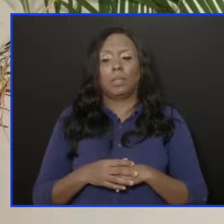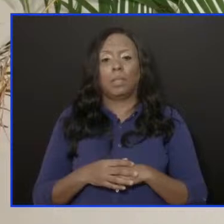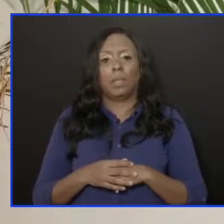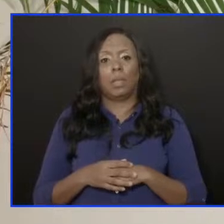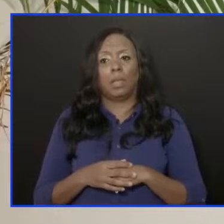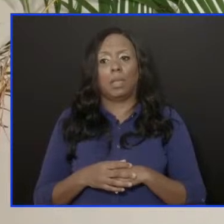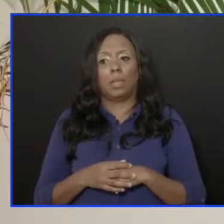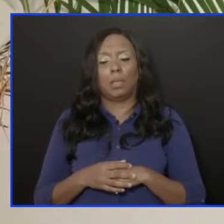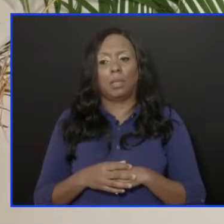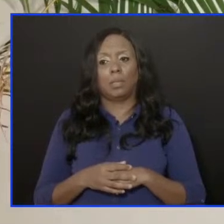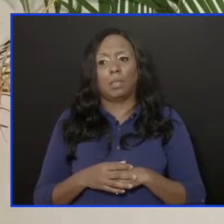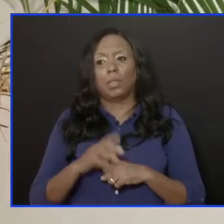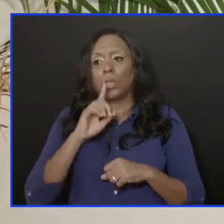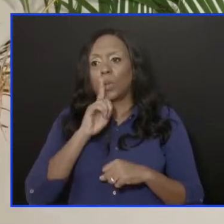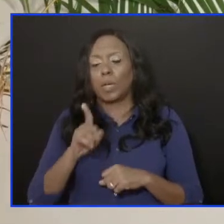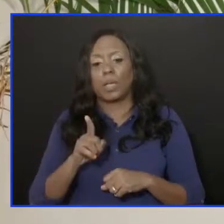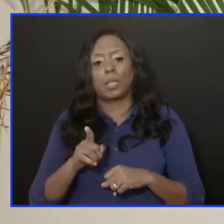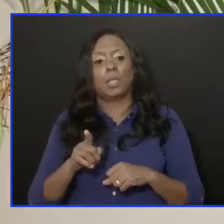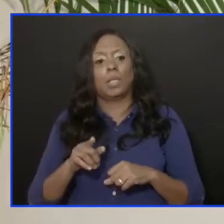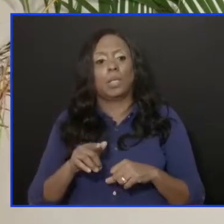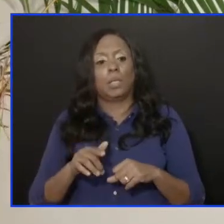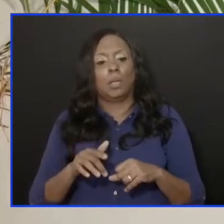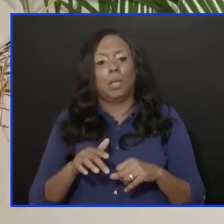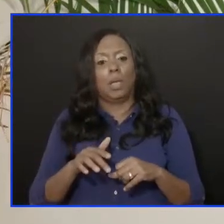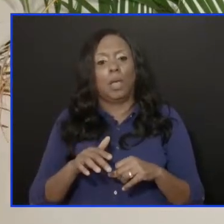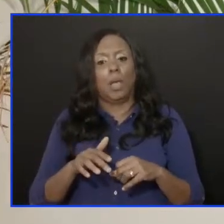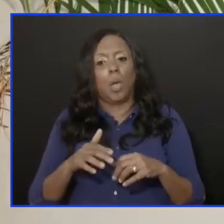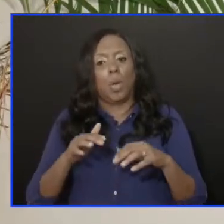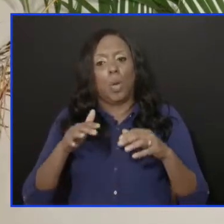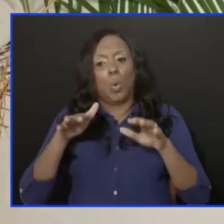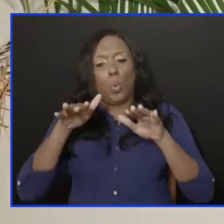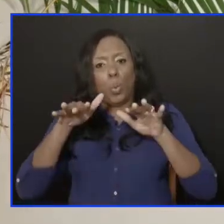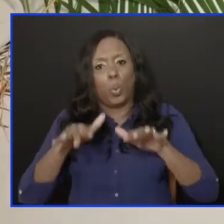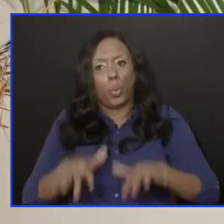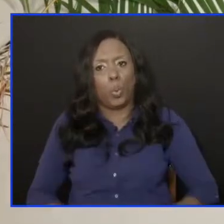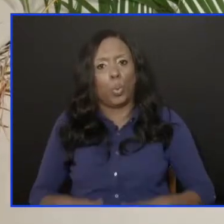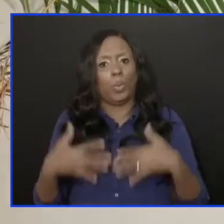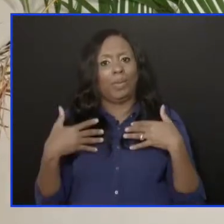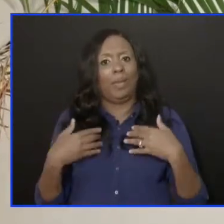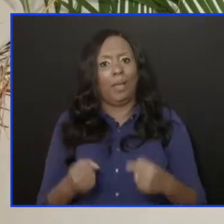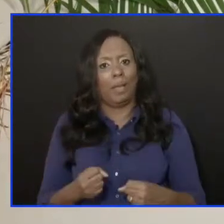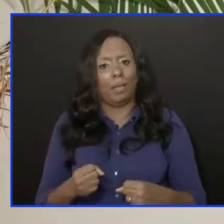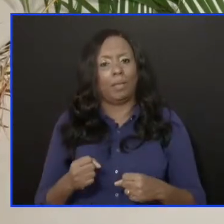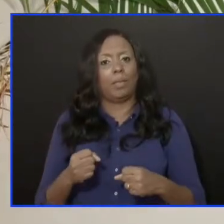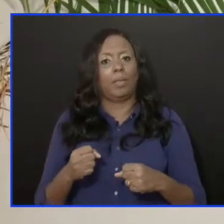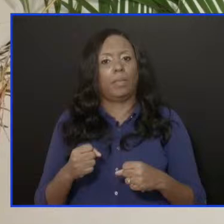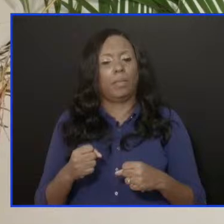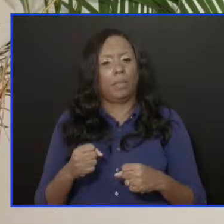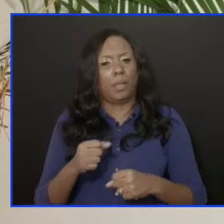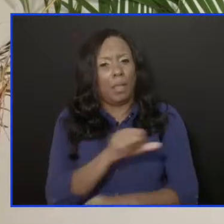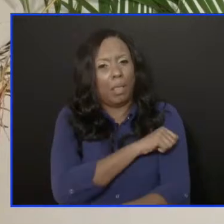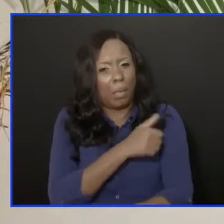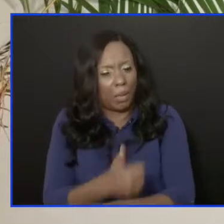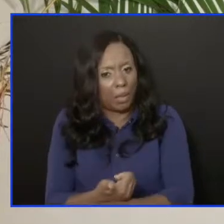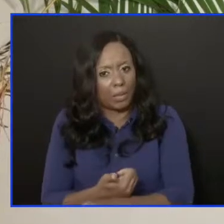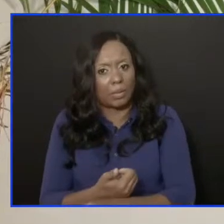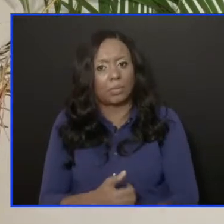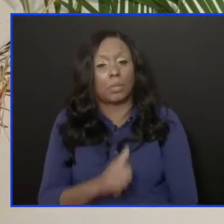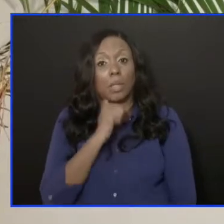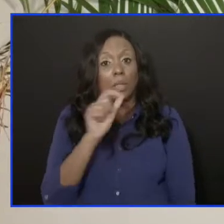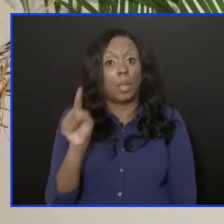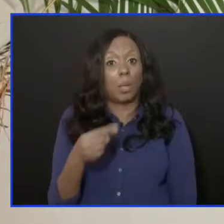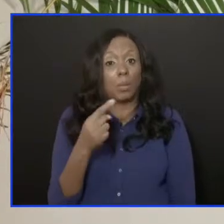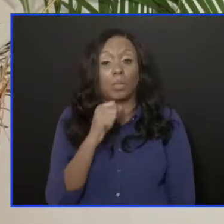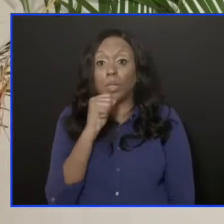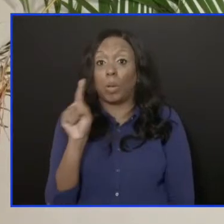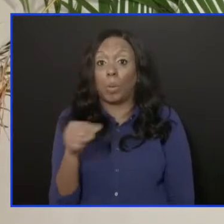overwhelming of our healthcare facilities, and also at not just at the deaths, but also at